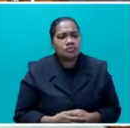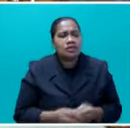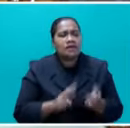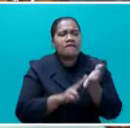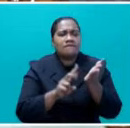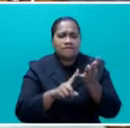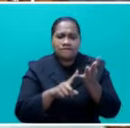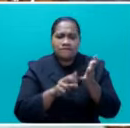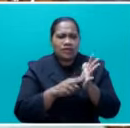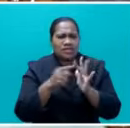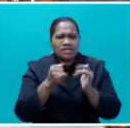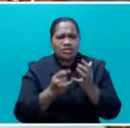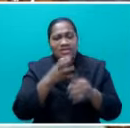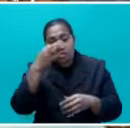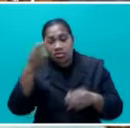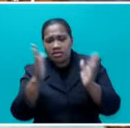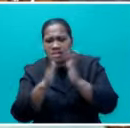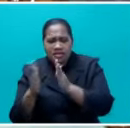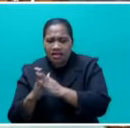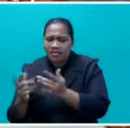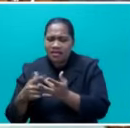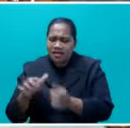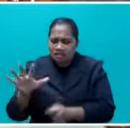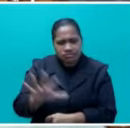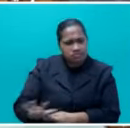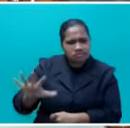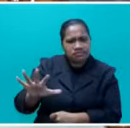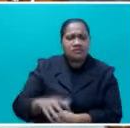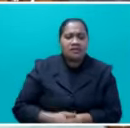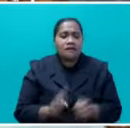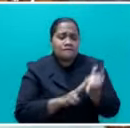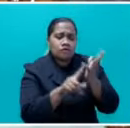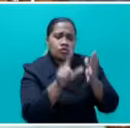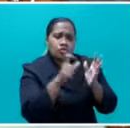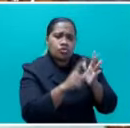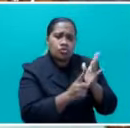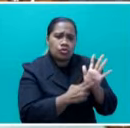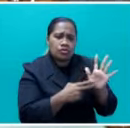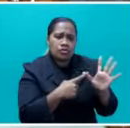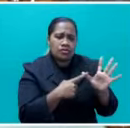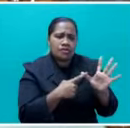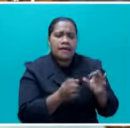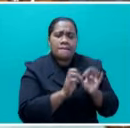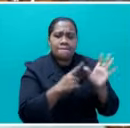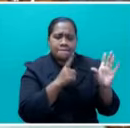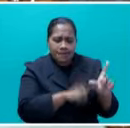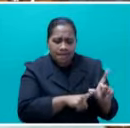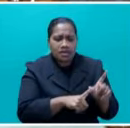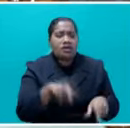Gunusuna Tange, Singatoga town and suburbs, Wailesi site. Budhona Bay, Singatoga coastal area, Vodafone with